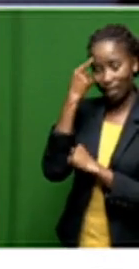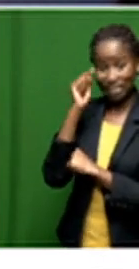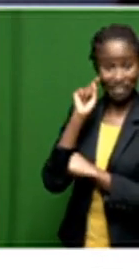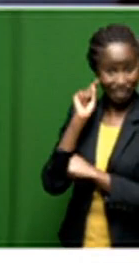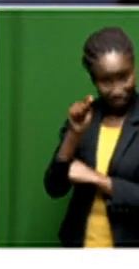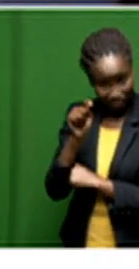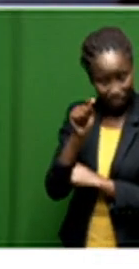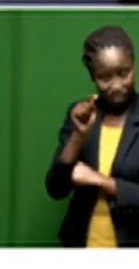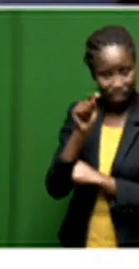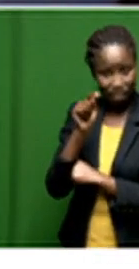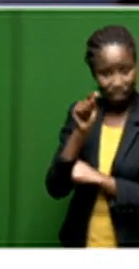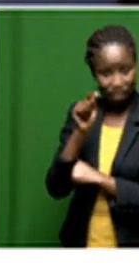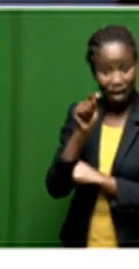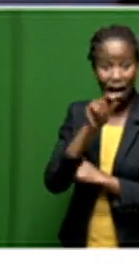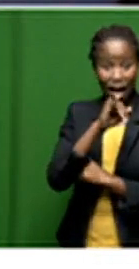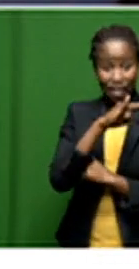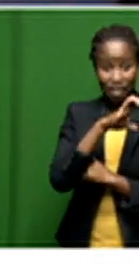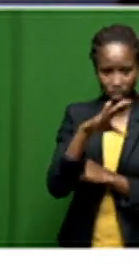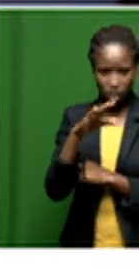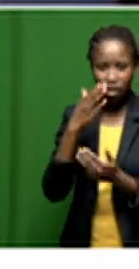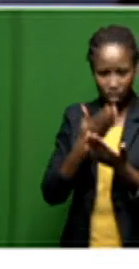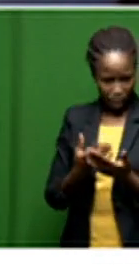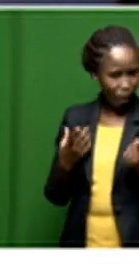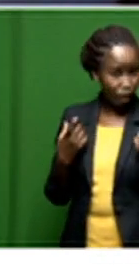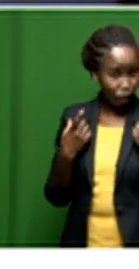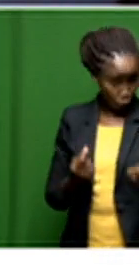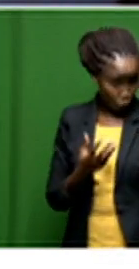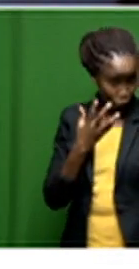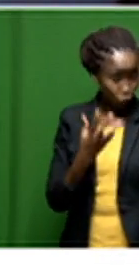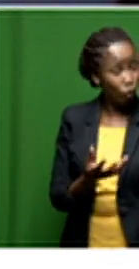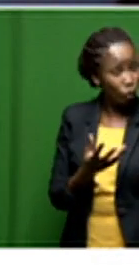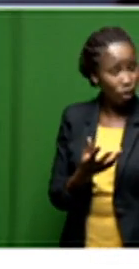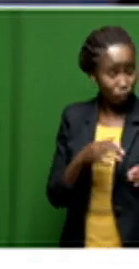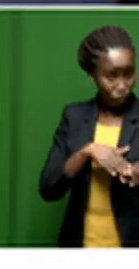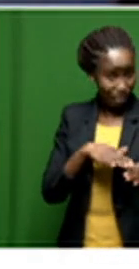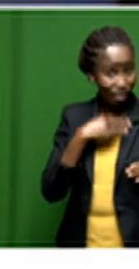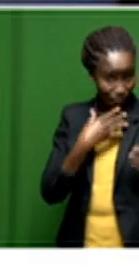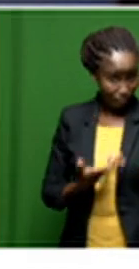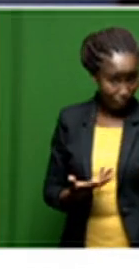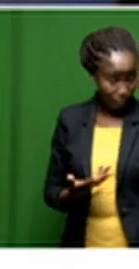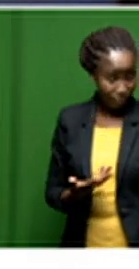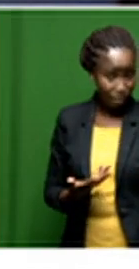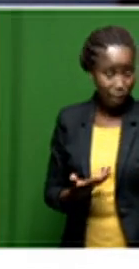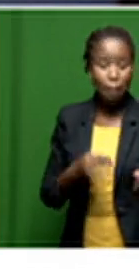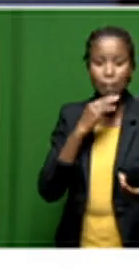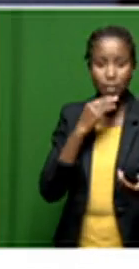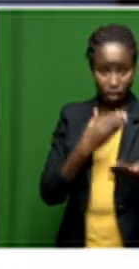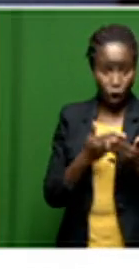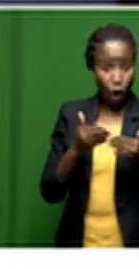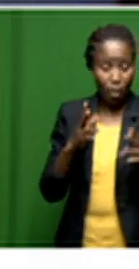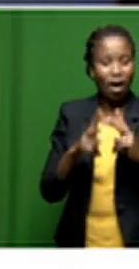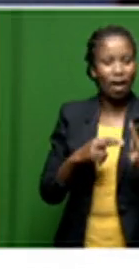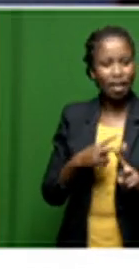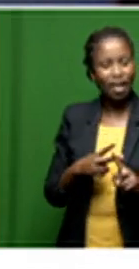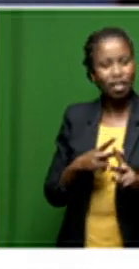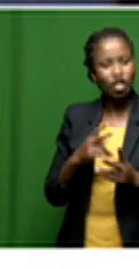reason enough for the IEC to do exactly what they intend on doing, is opening that registration list? I mean,